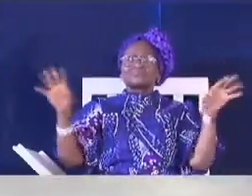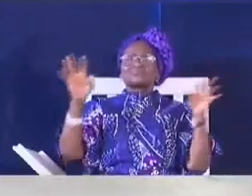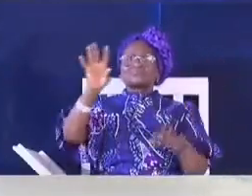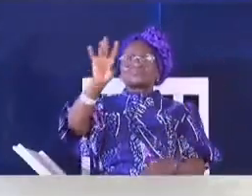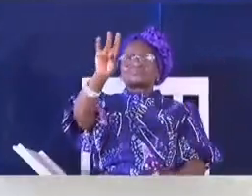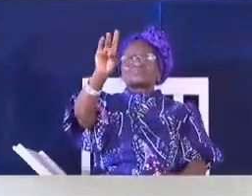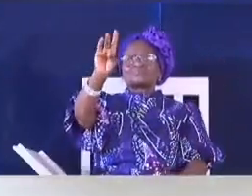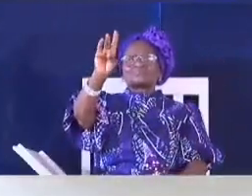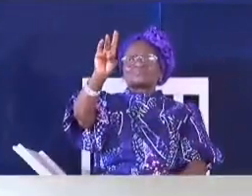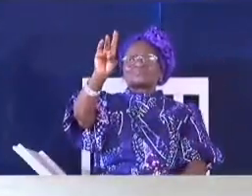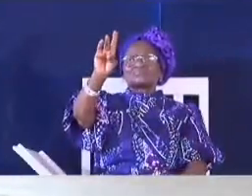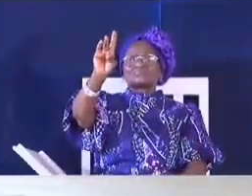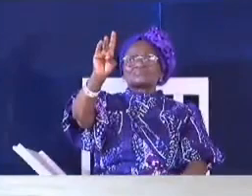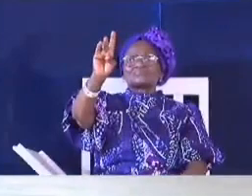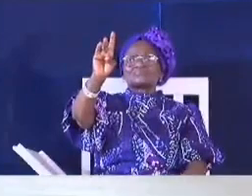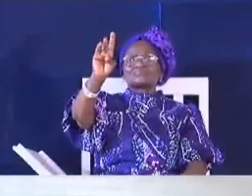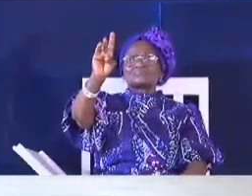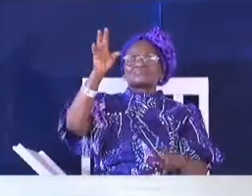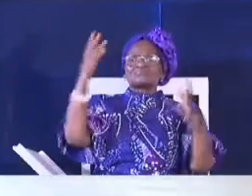Seven.